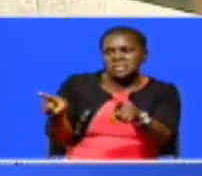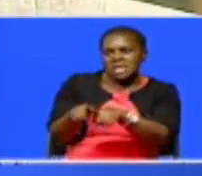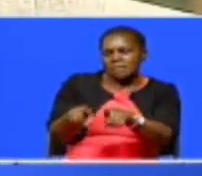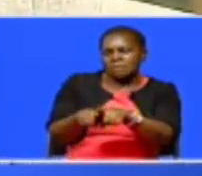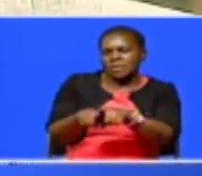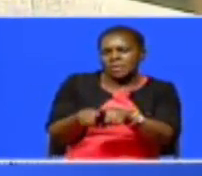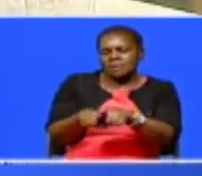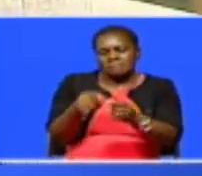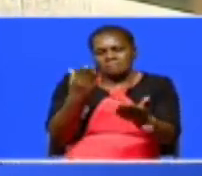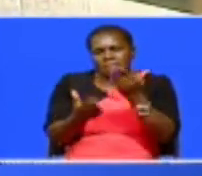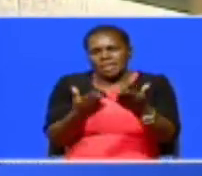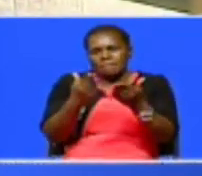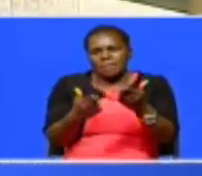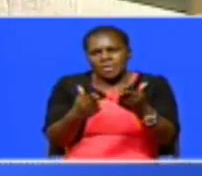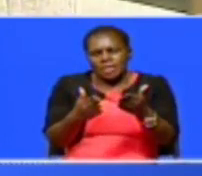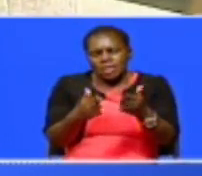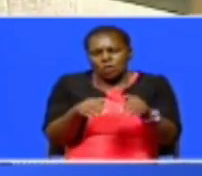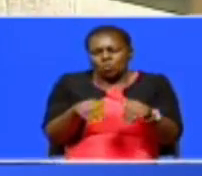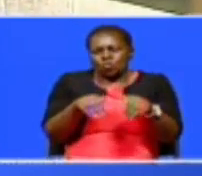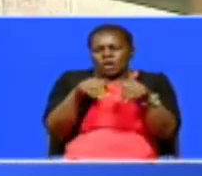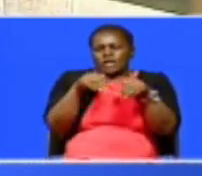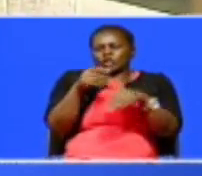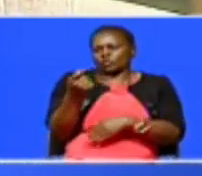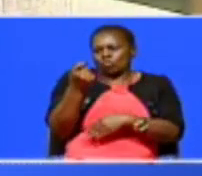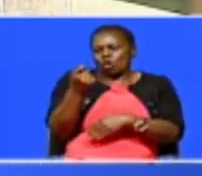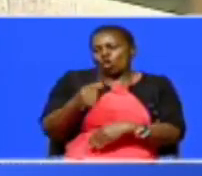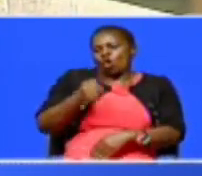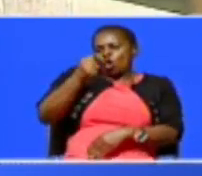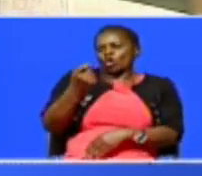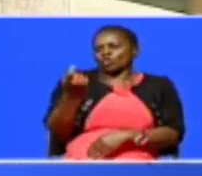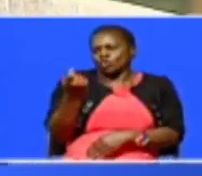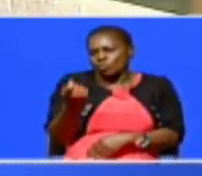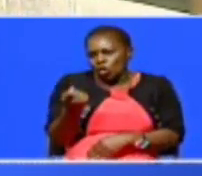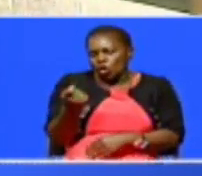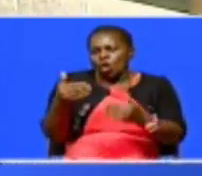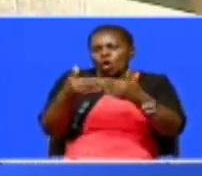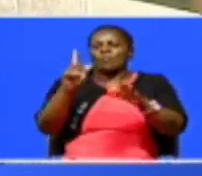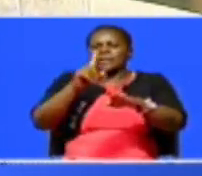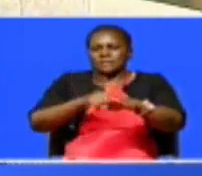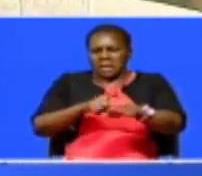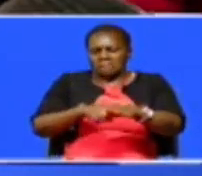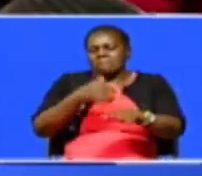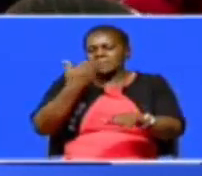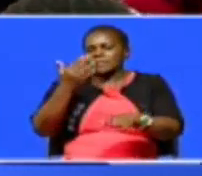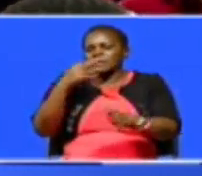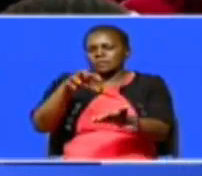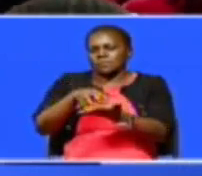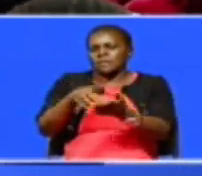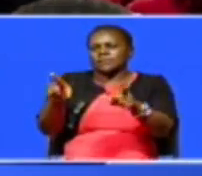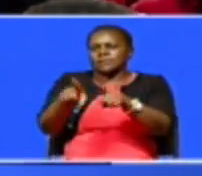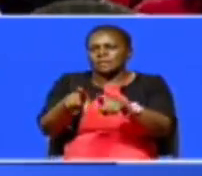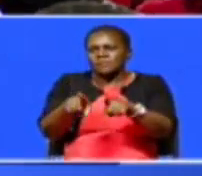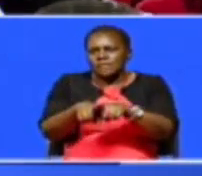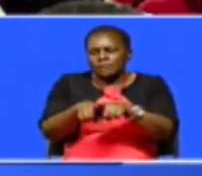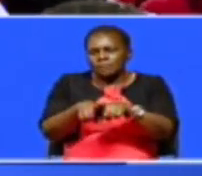if we could only hold to our horses and deal with the virus and then we open when things are a bit more relaxed? Meanwhile, all